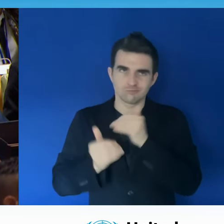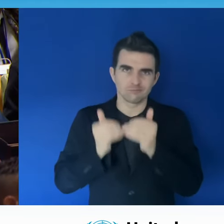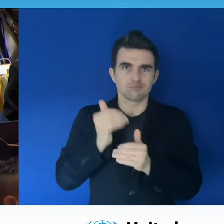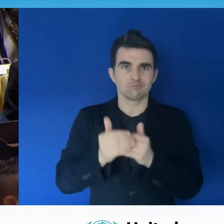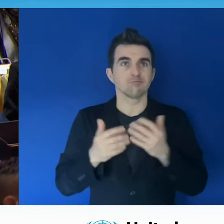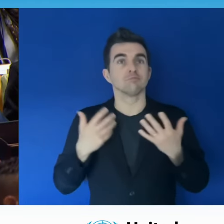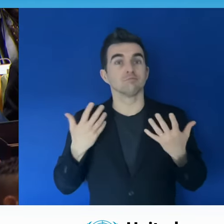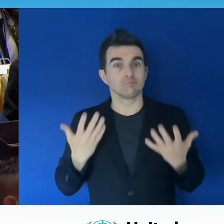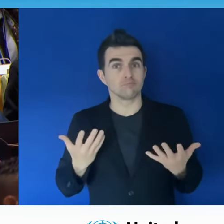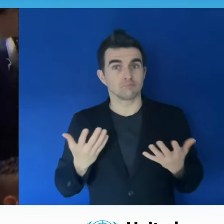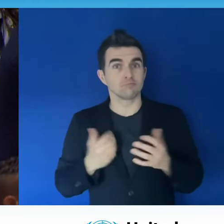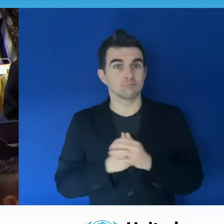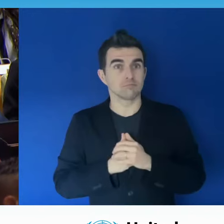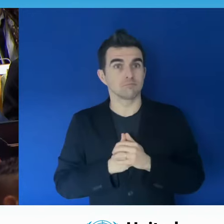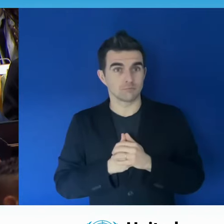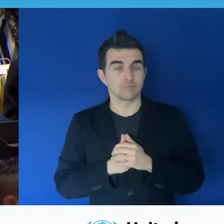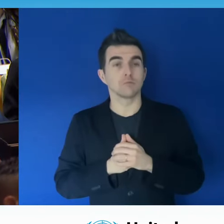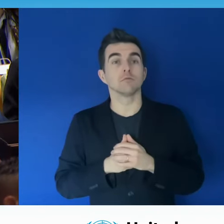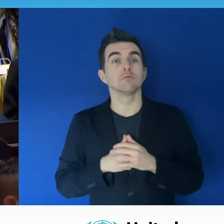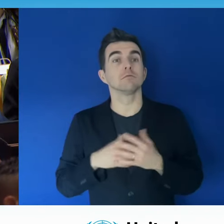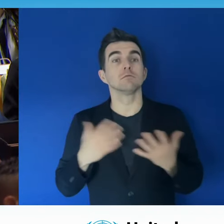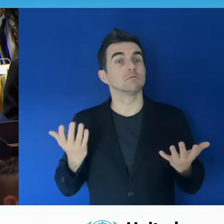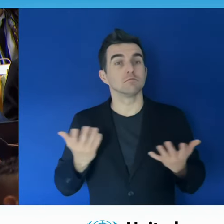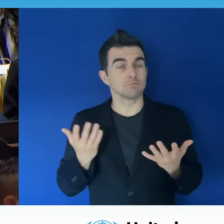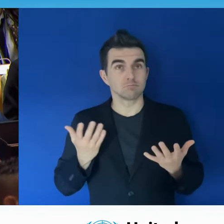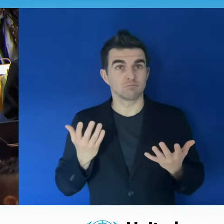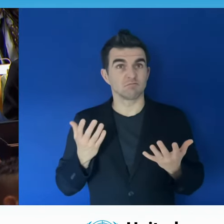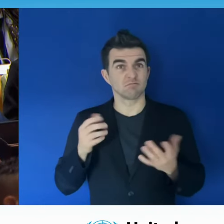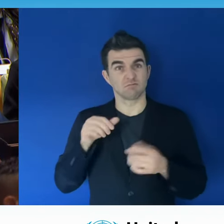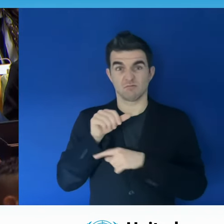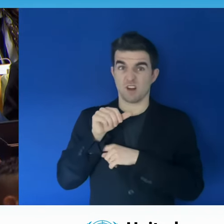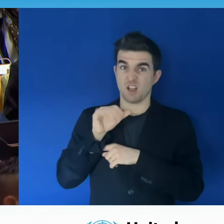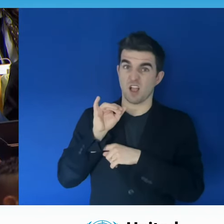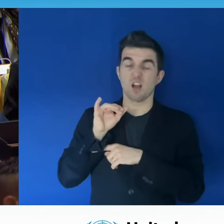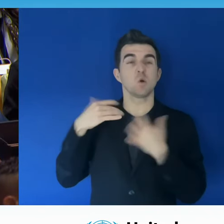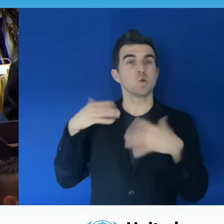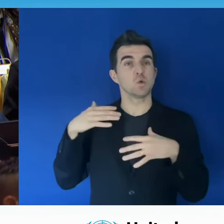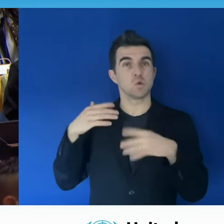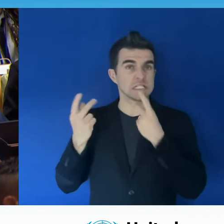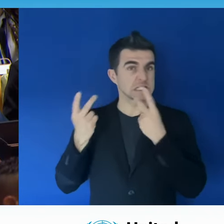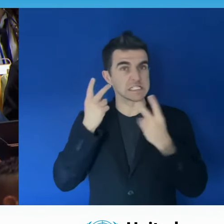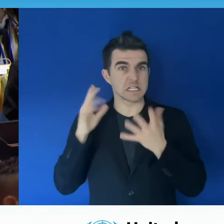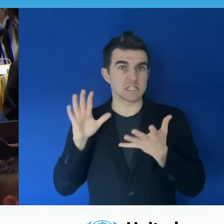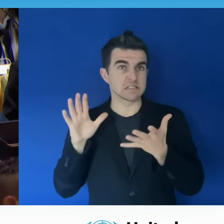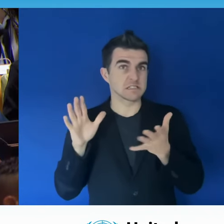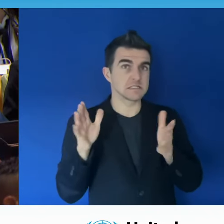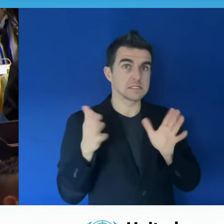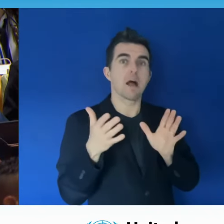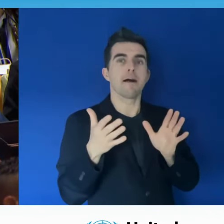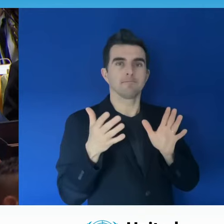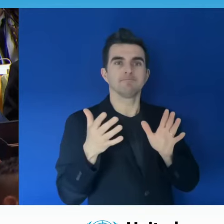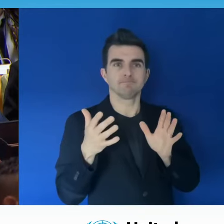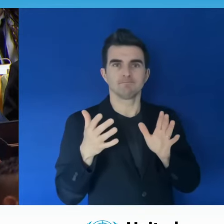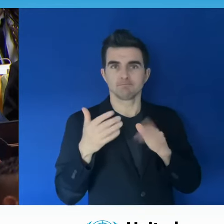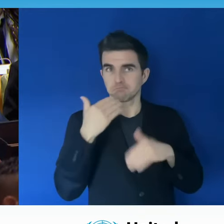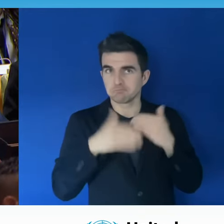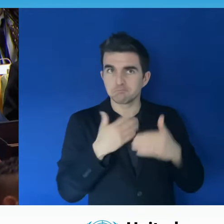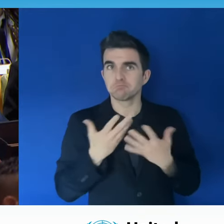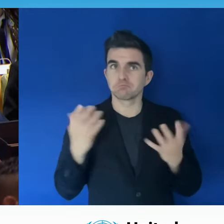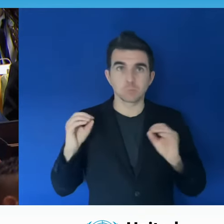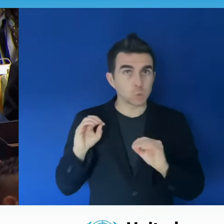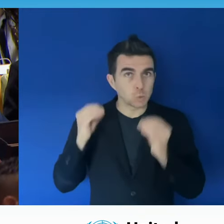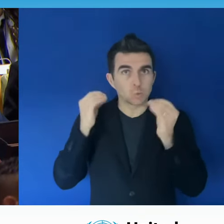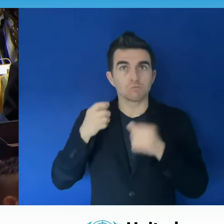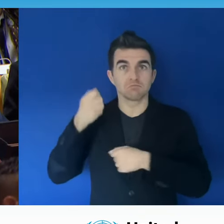future work. That's why we have implemented a number of youth development programs to equip youth with 21st